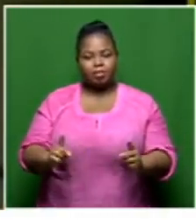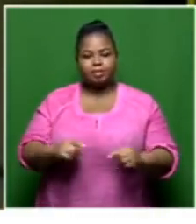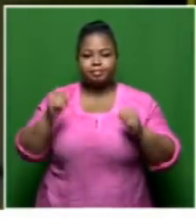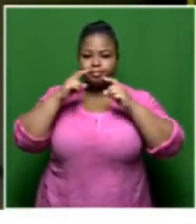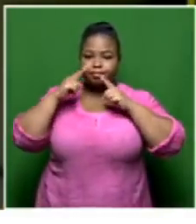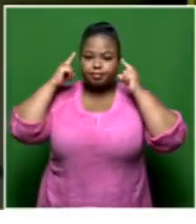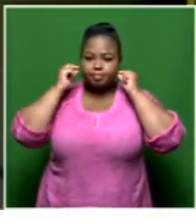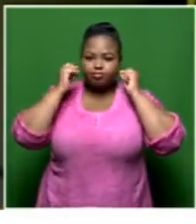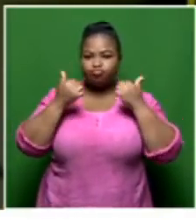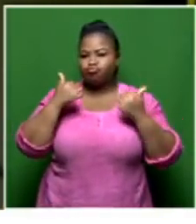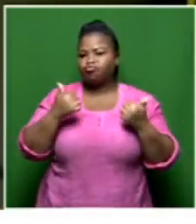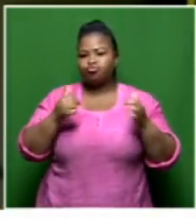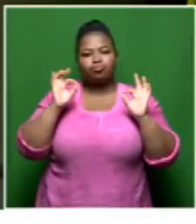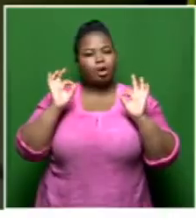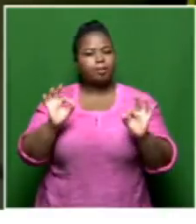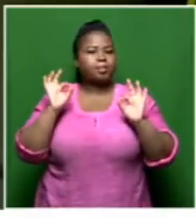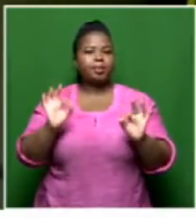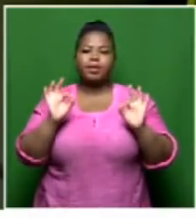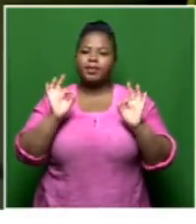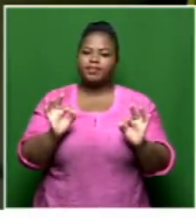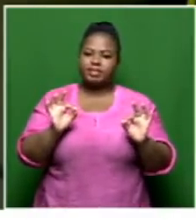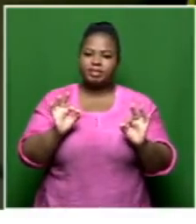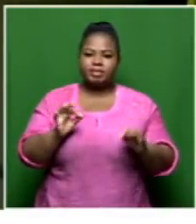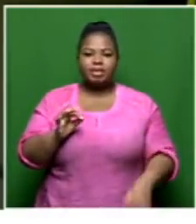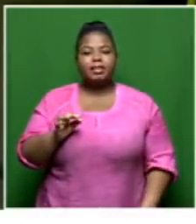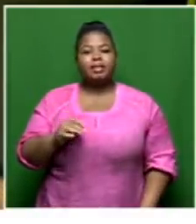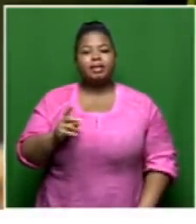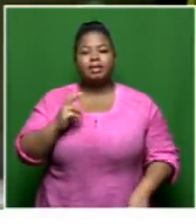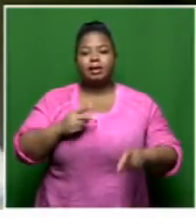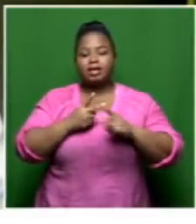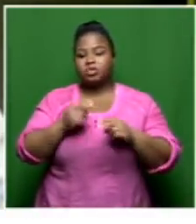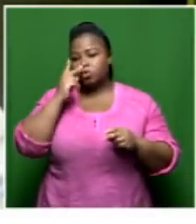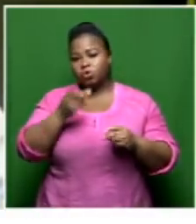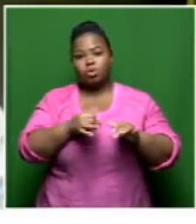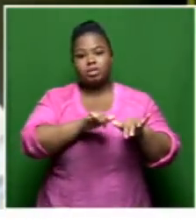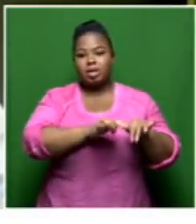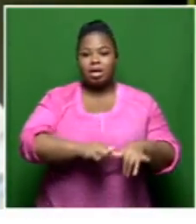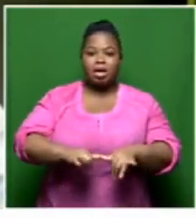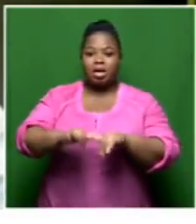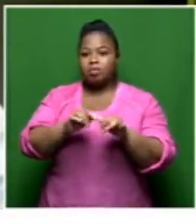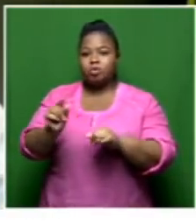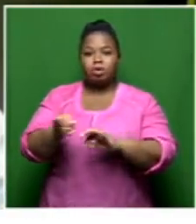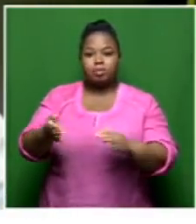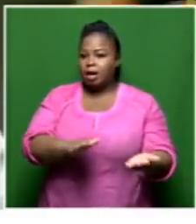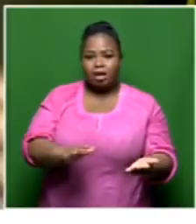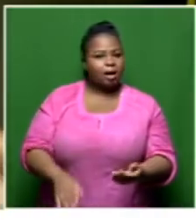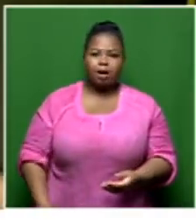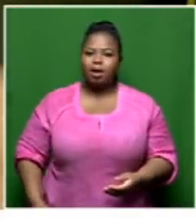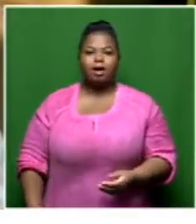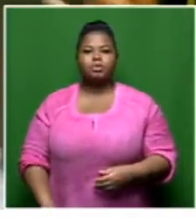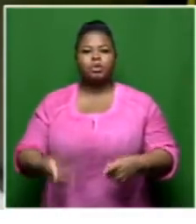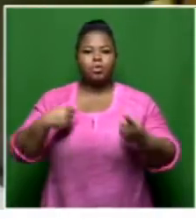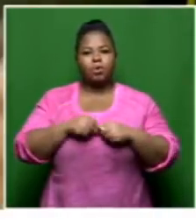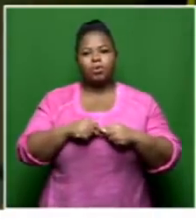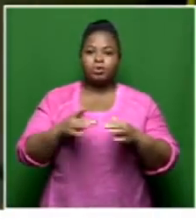masks are cheerful, they are fantastic, and instead of looking like everybody's going to die, our masks look as if we're all